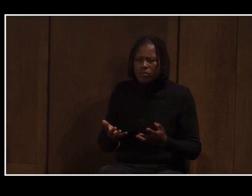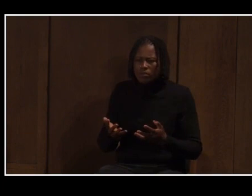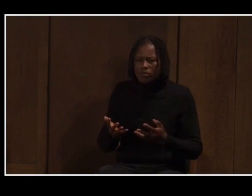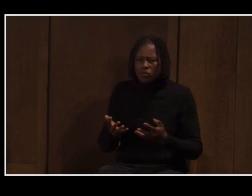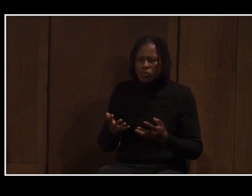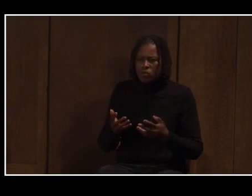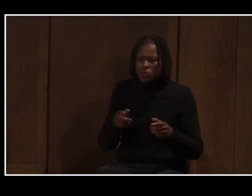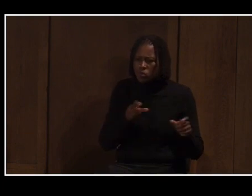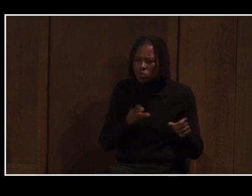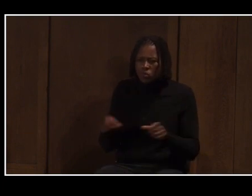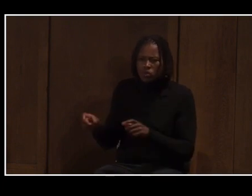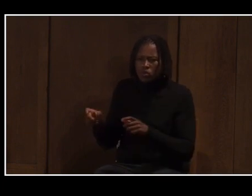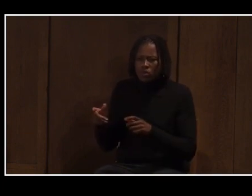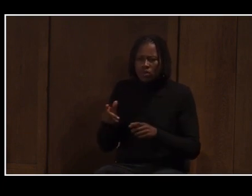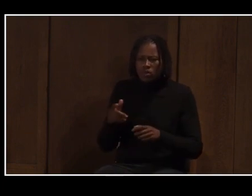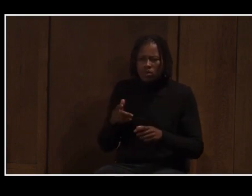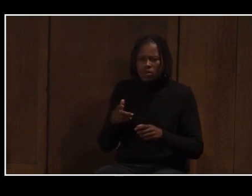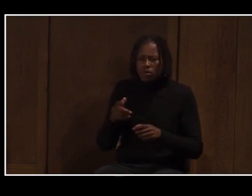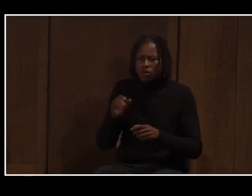Very difficult to kind of